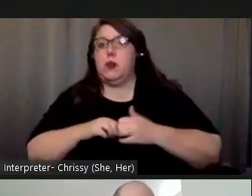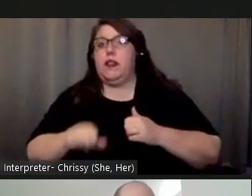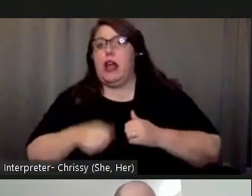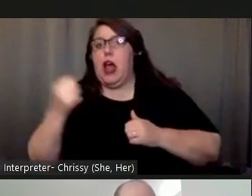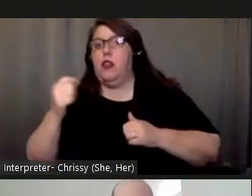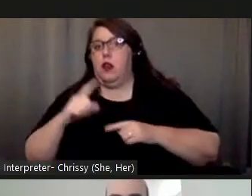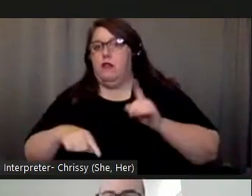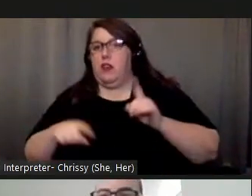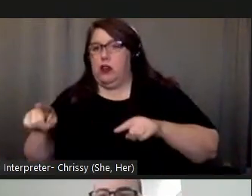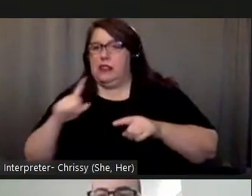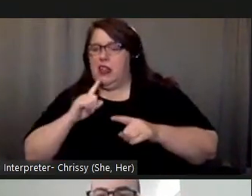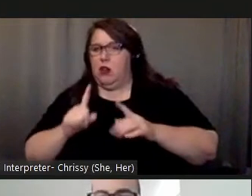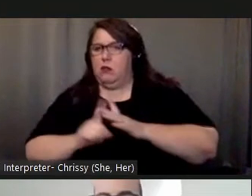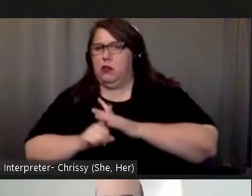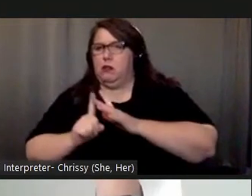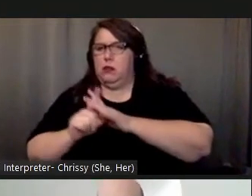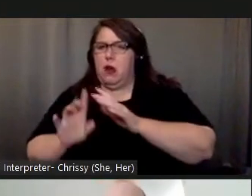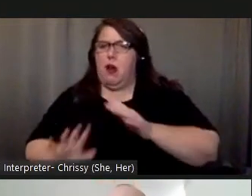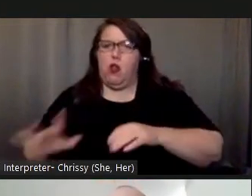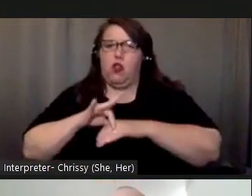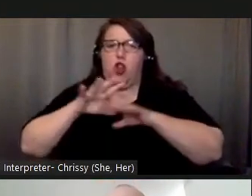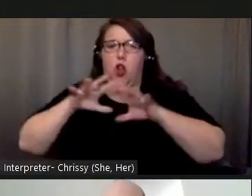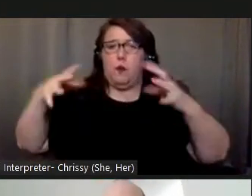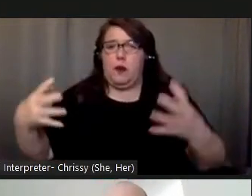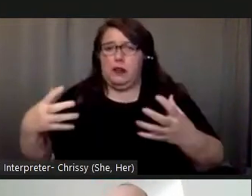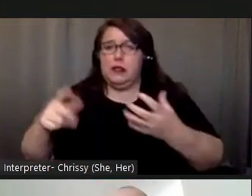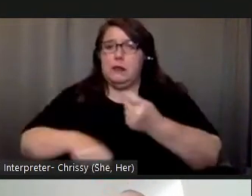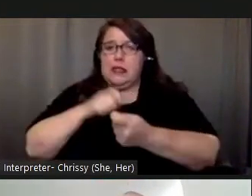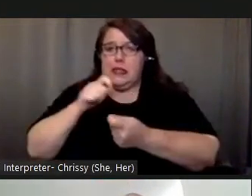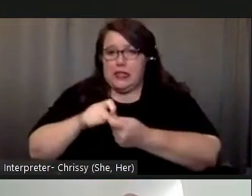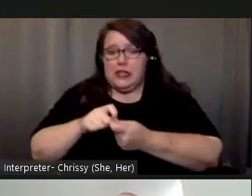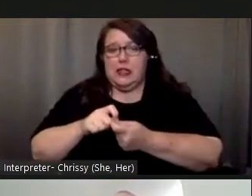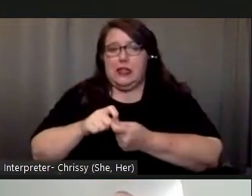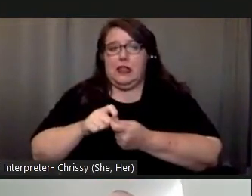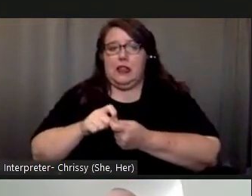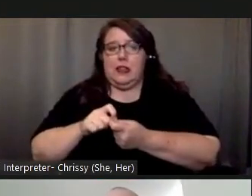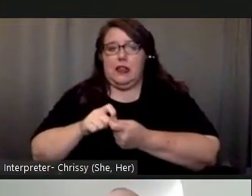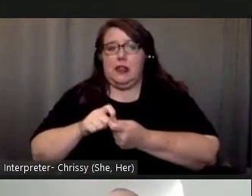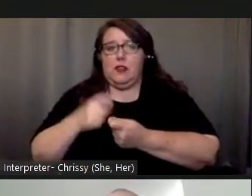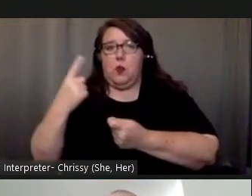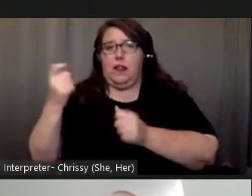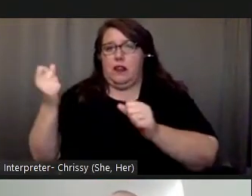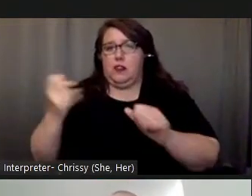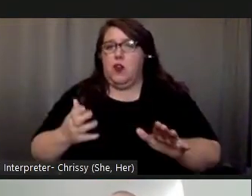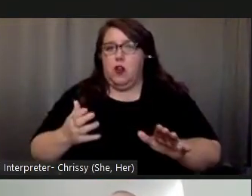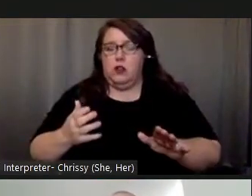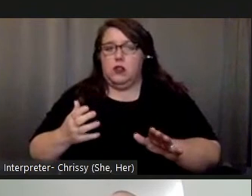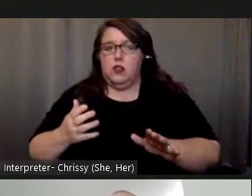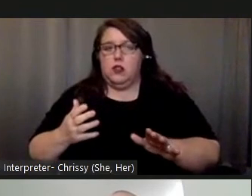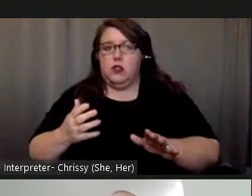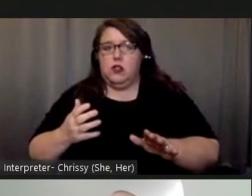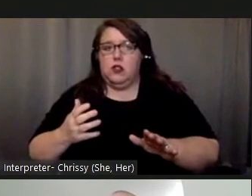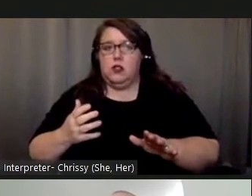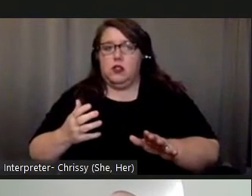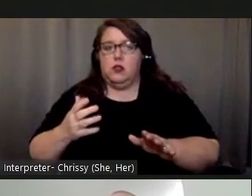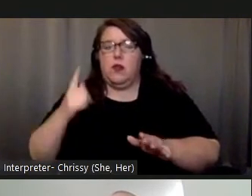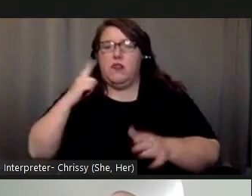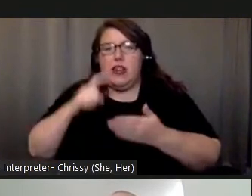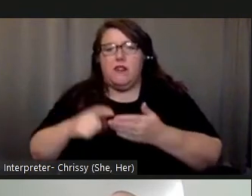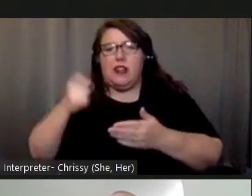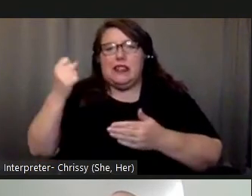variants that are circulating across the globe, specifically the variant that has been causing and identified in South